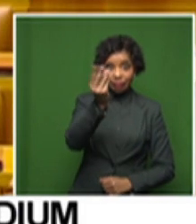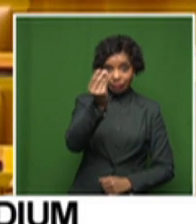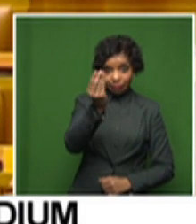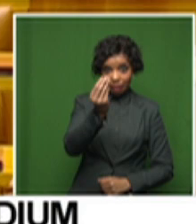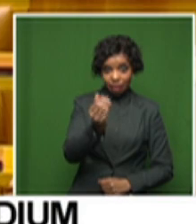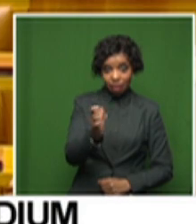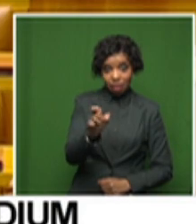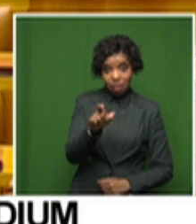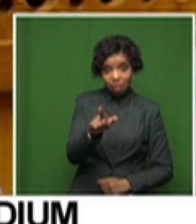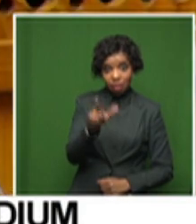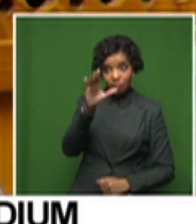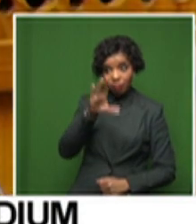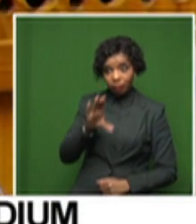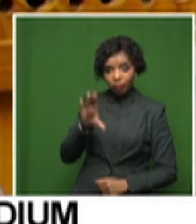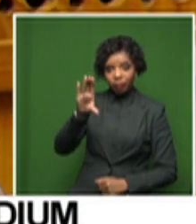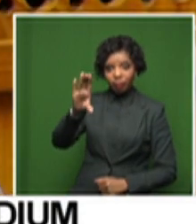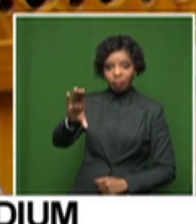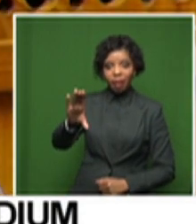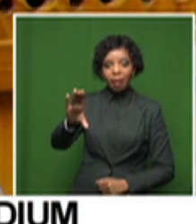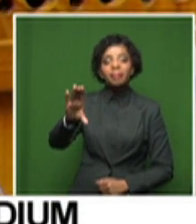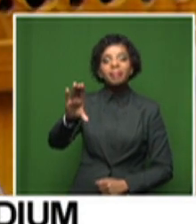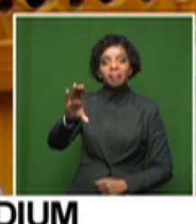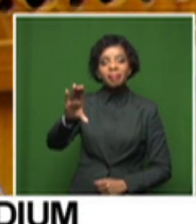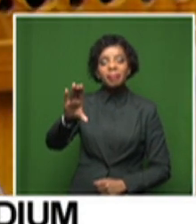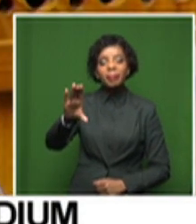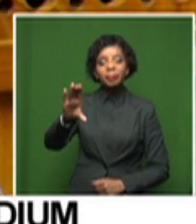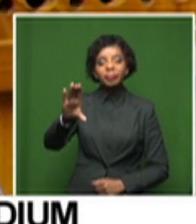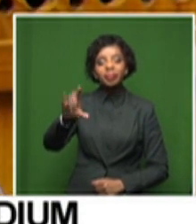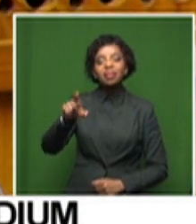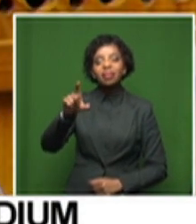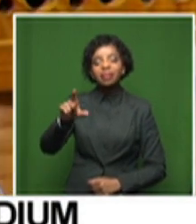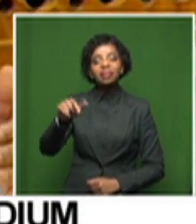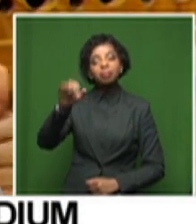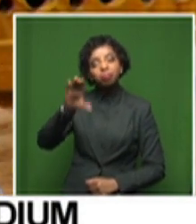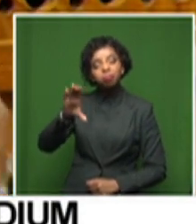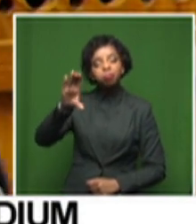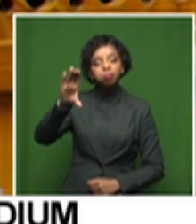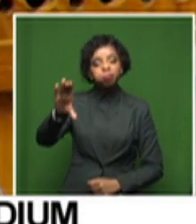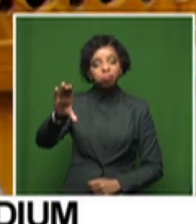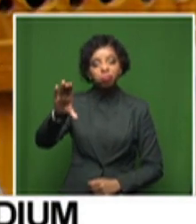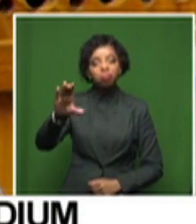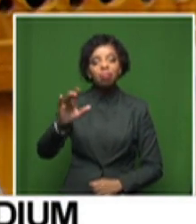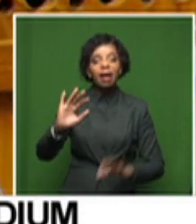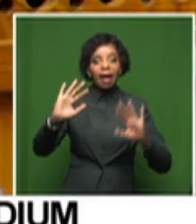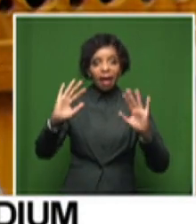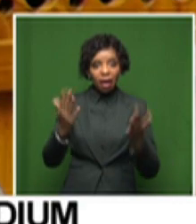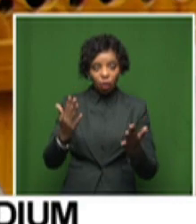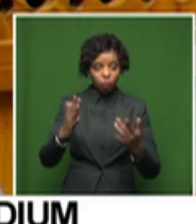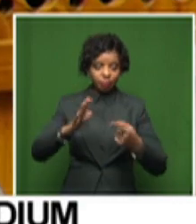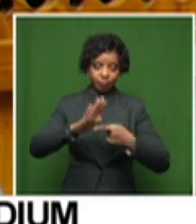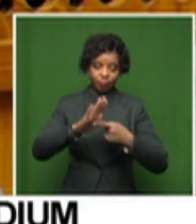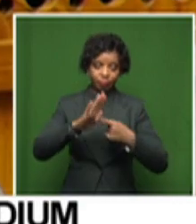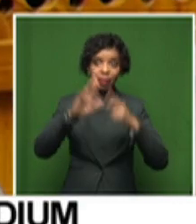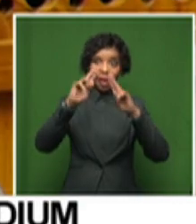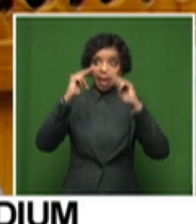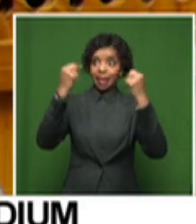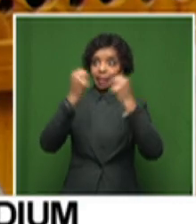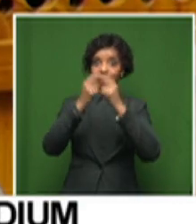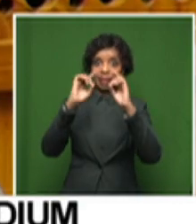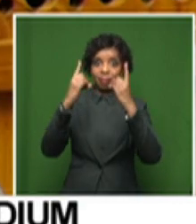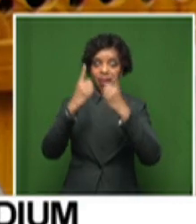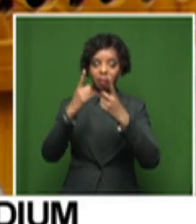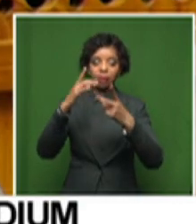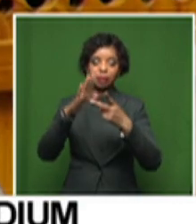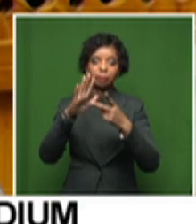This allocation is funded through reductions to the baselines of national departments, public